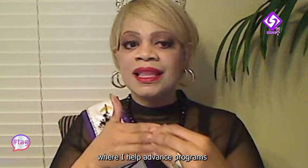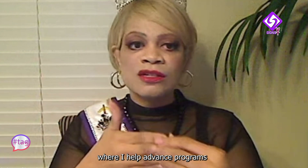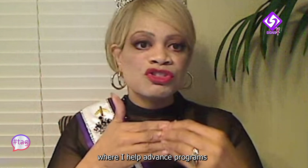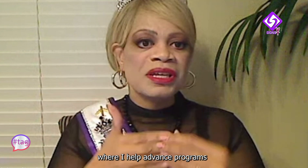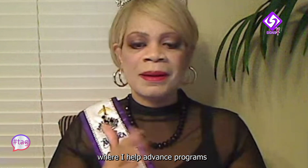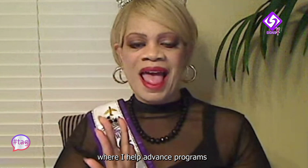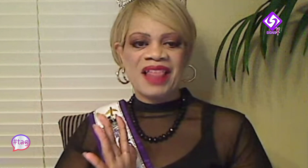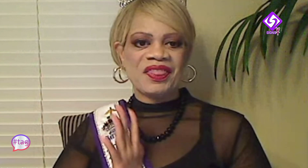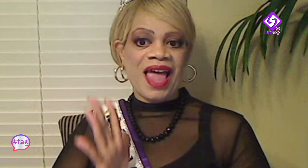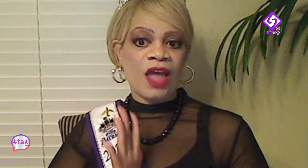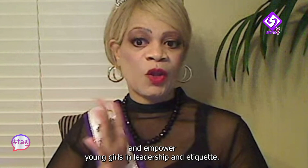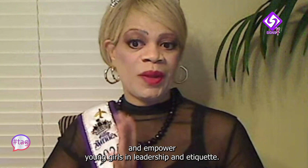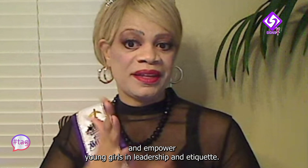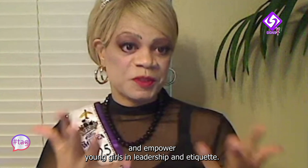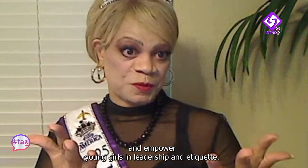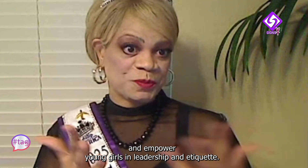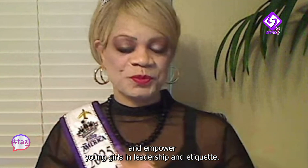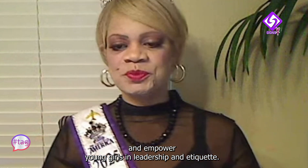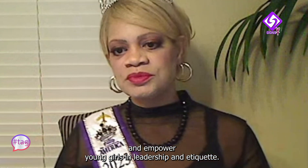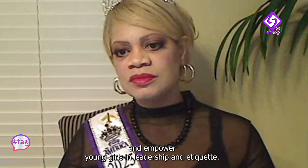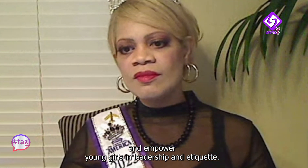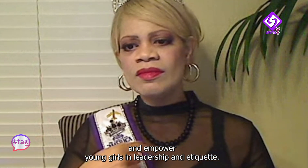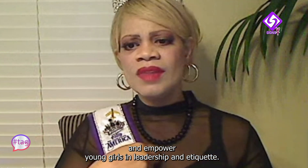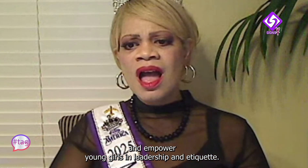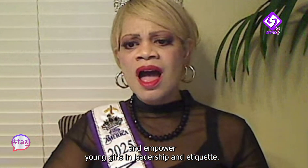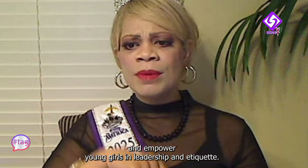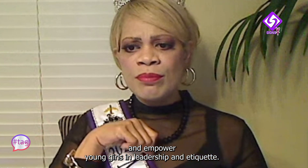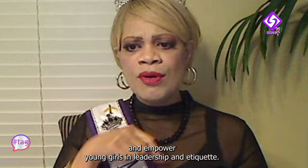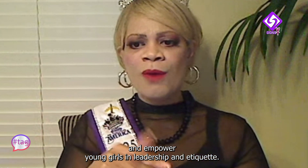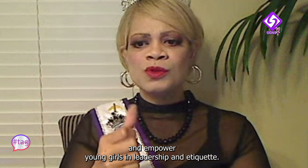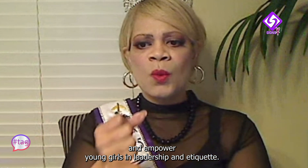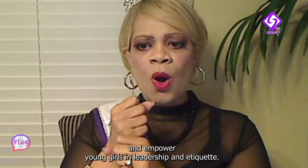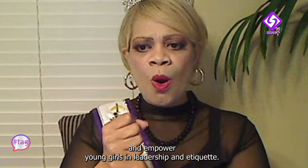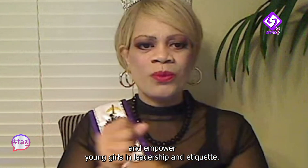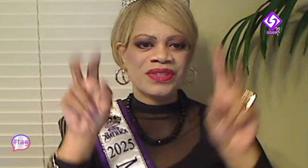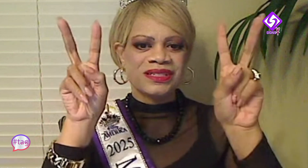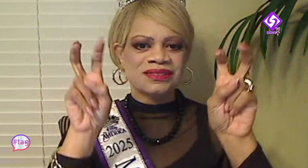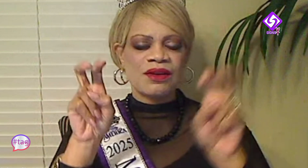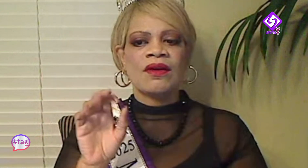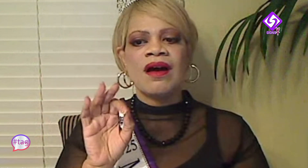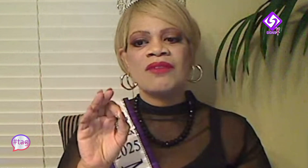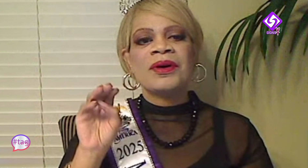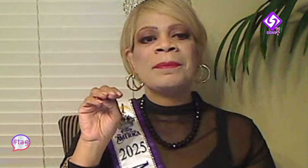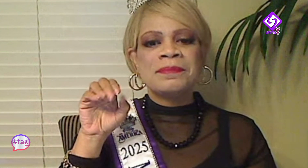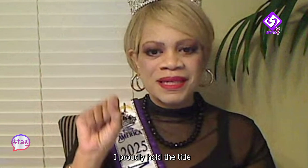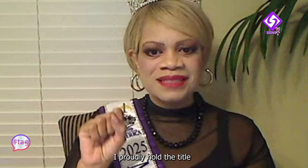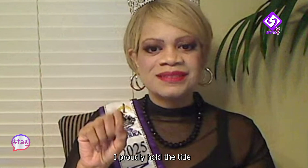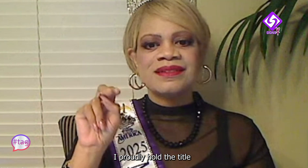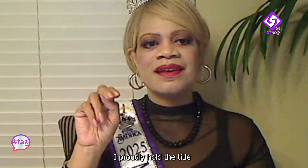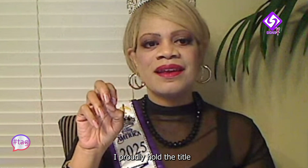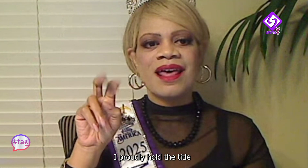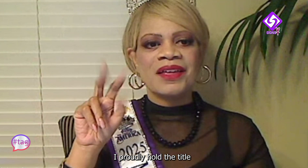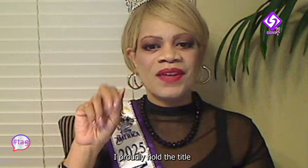advance programs and empower young girls in leadership and etiquette.